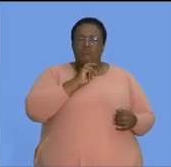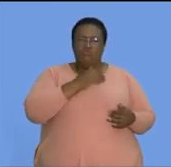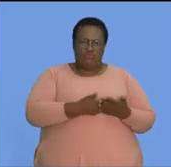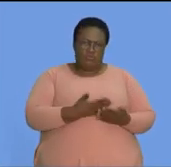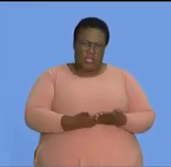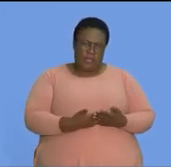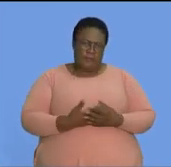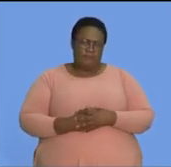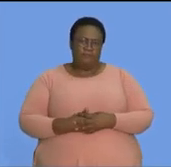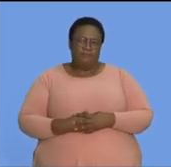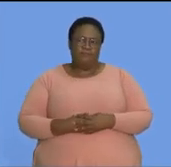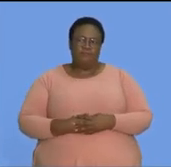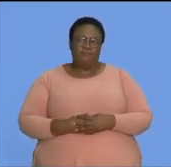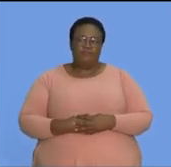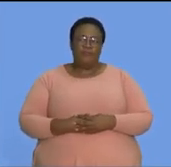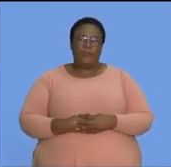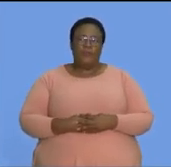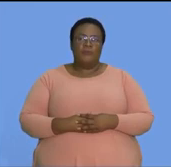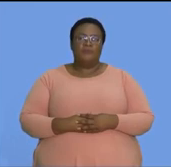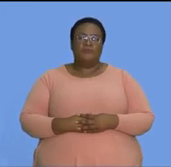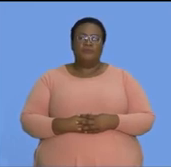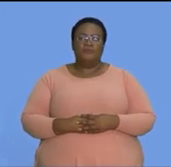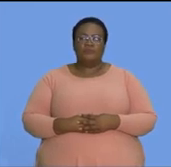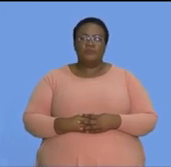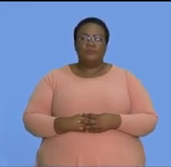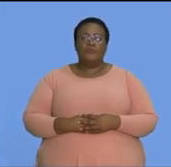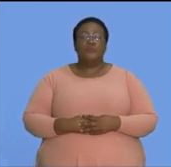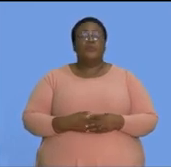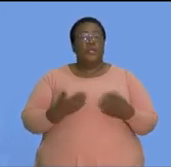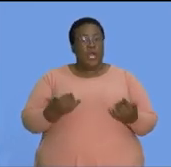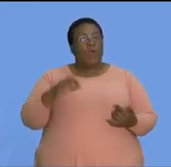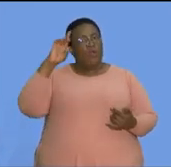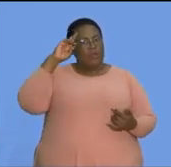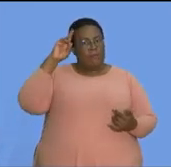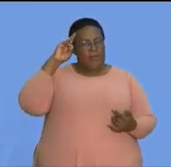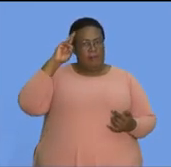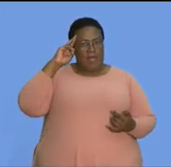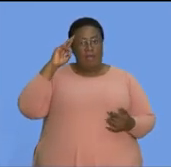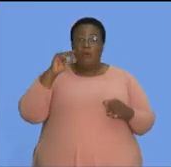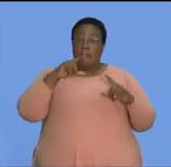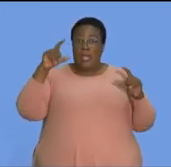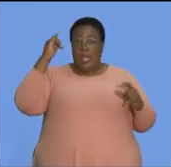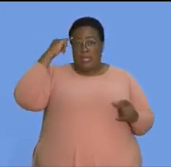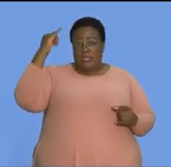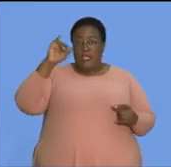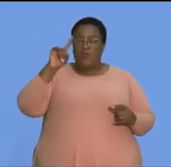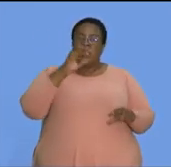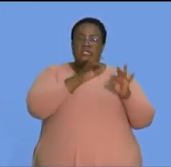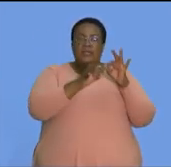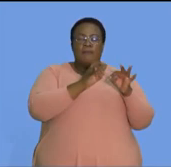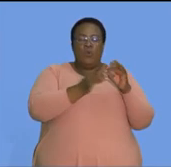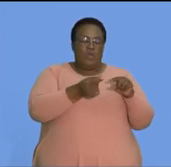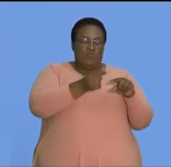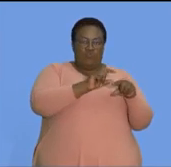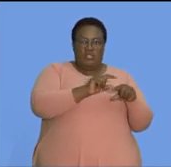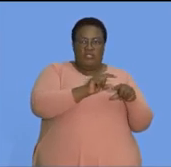answer this question. Now, our big idea, remember, is still simple interest. And then the